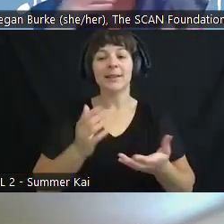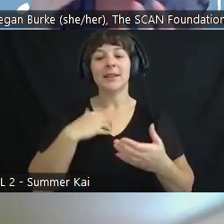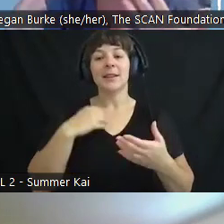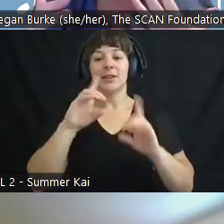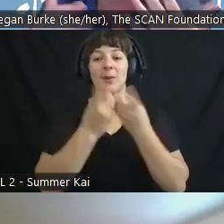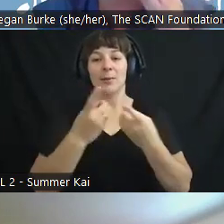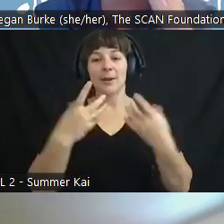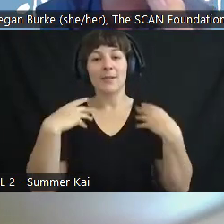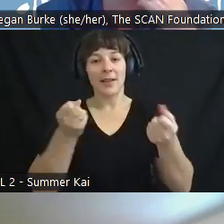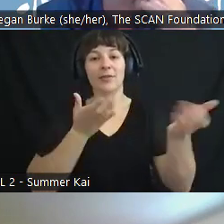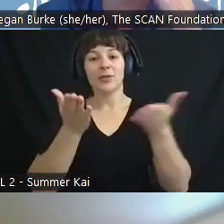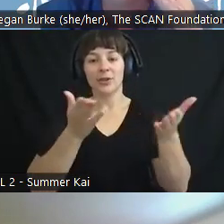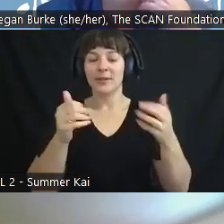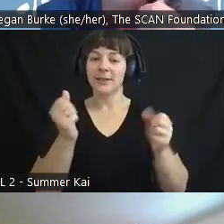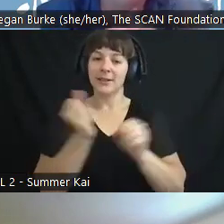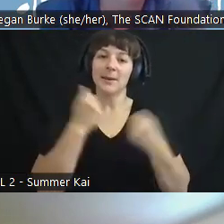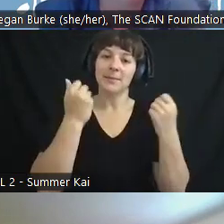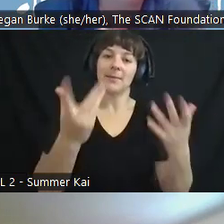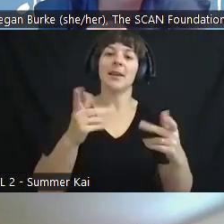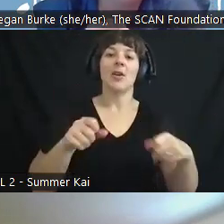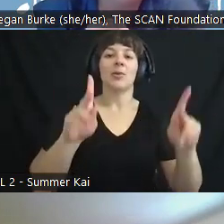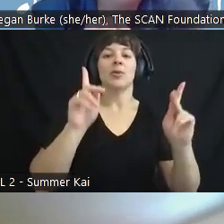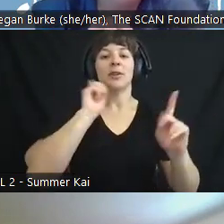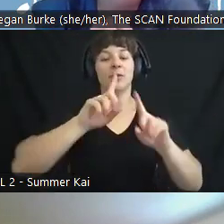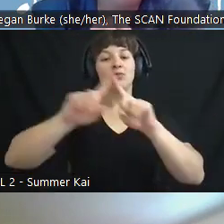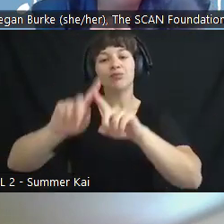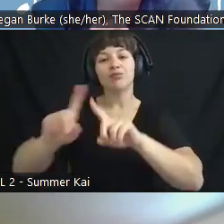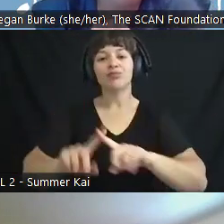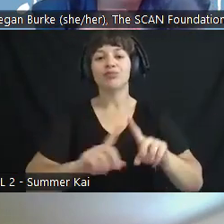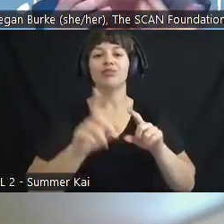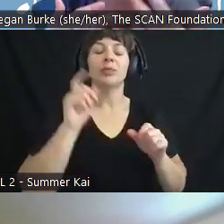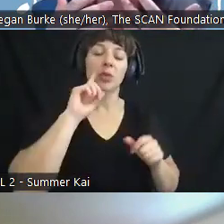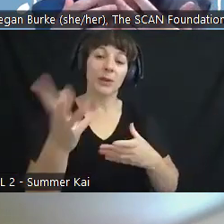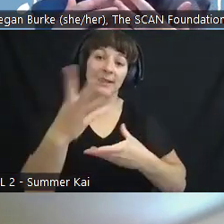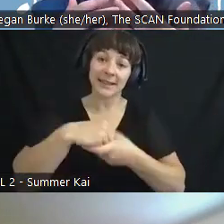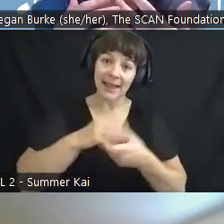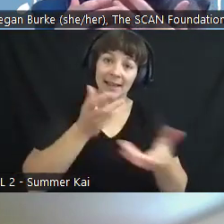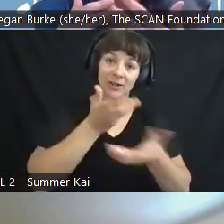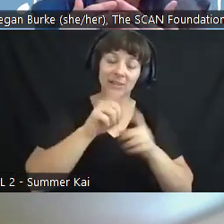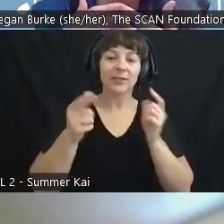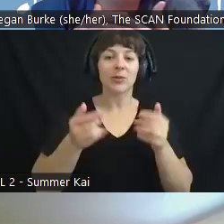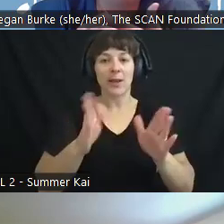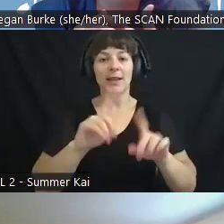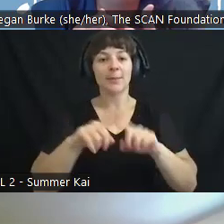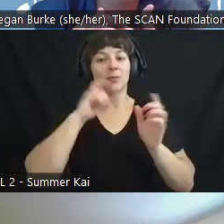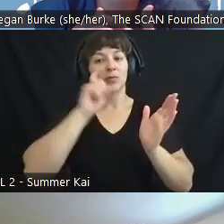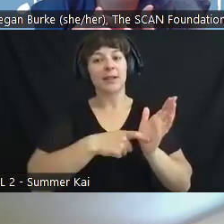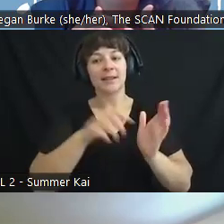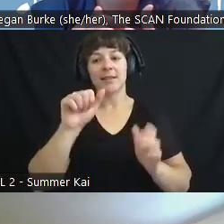opportunities for stakeholders to engage in different ways. But I think hearing Andrea speak, it's, thinking